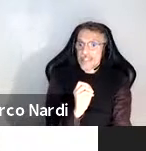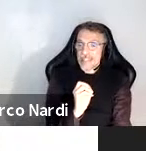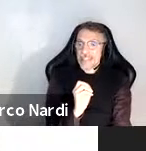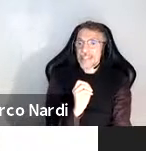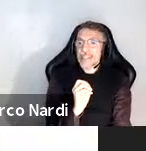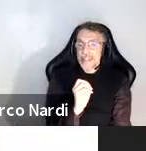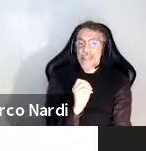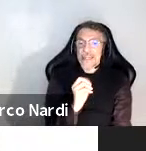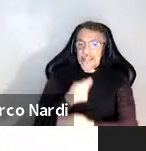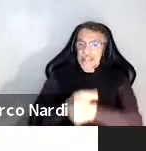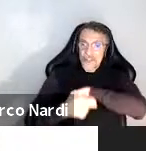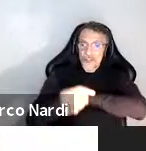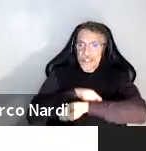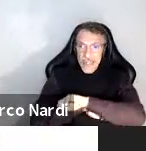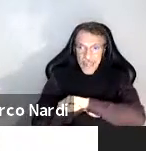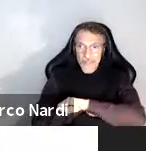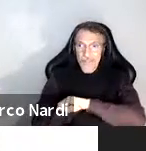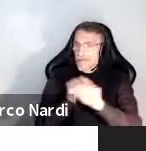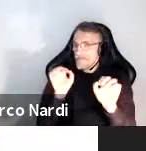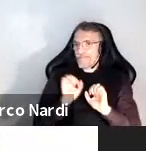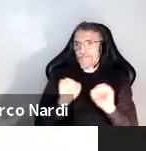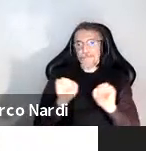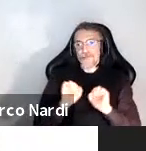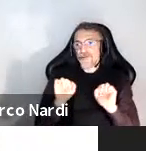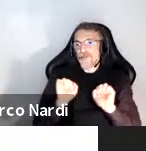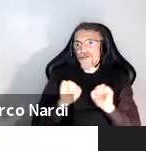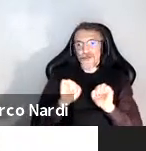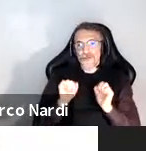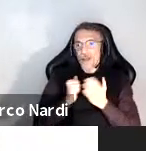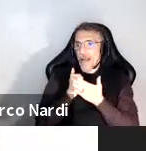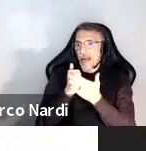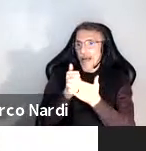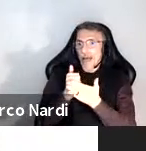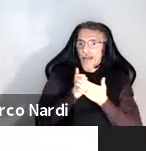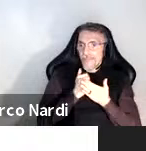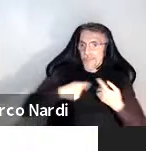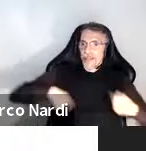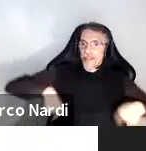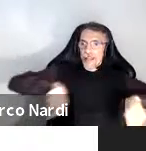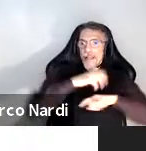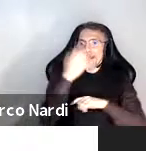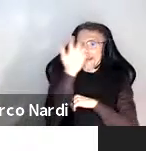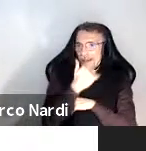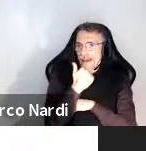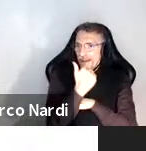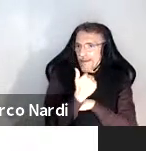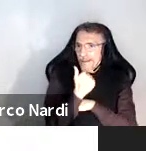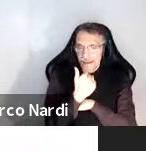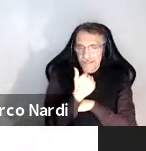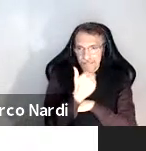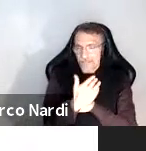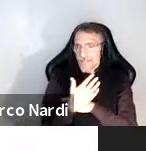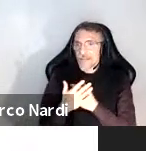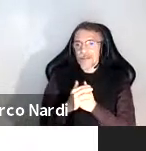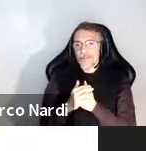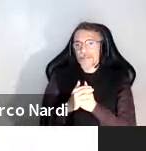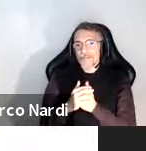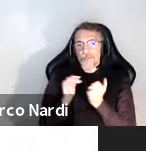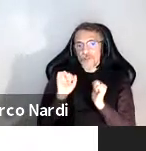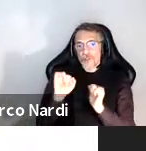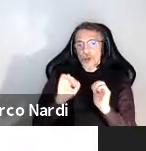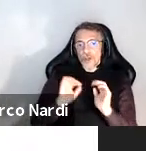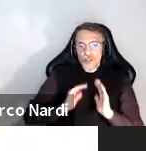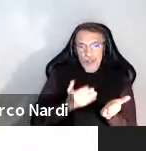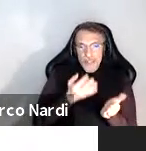initiative, we said have not been helpful enough because they only suspended debt service for some